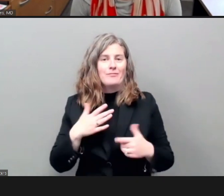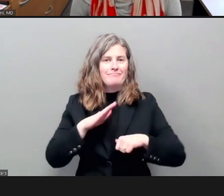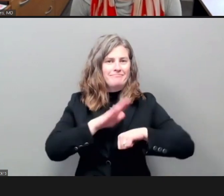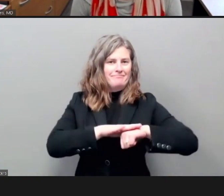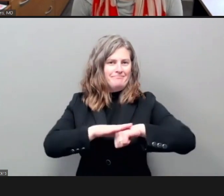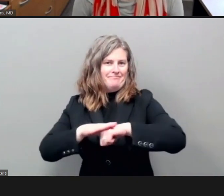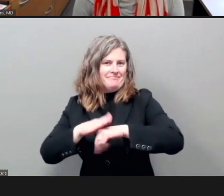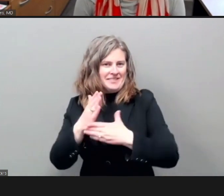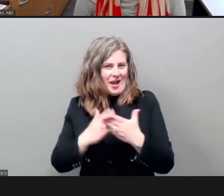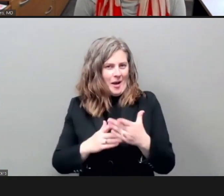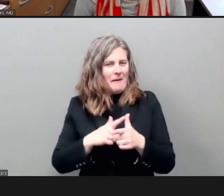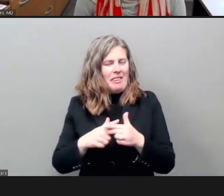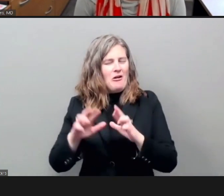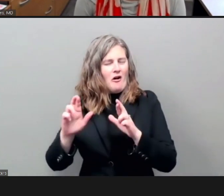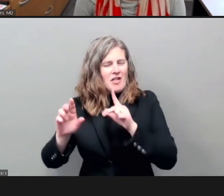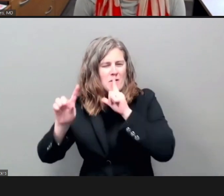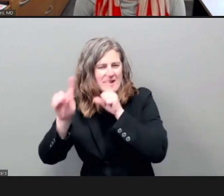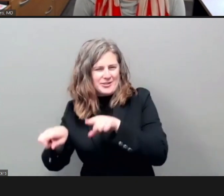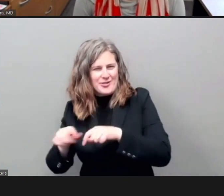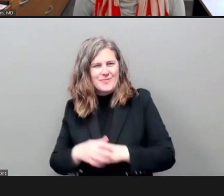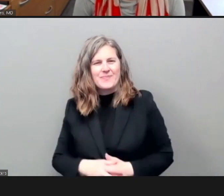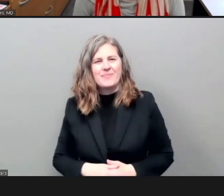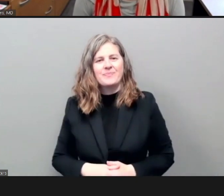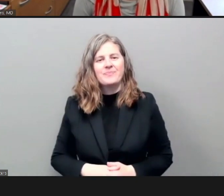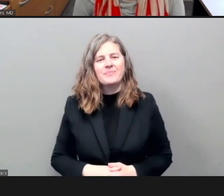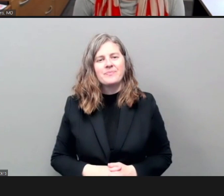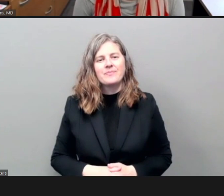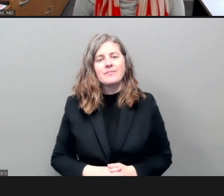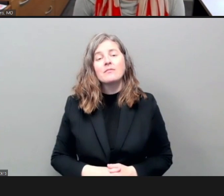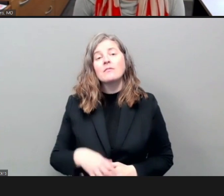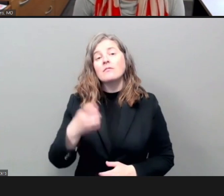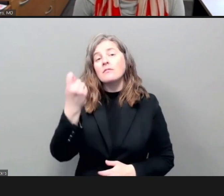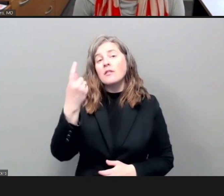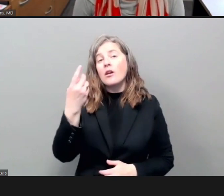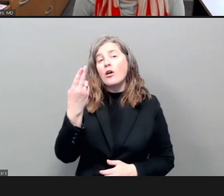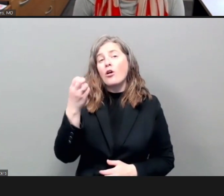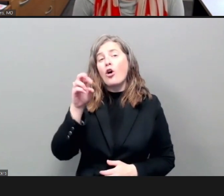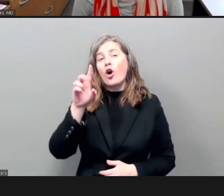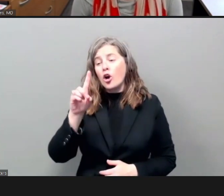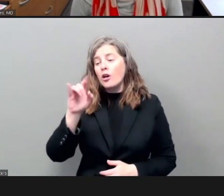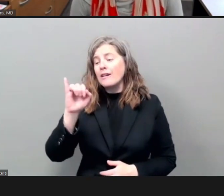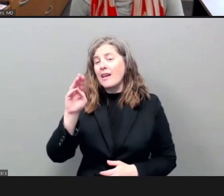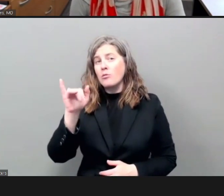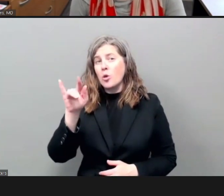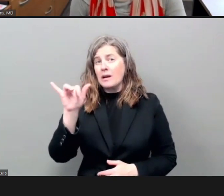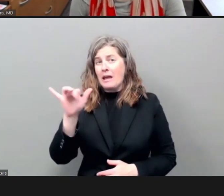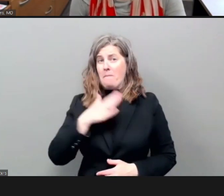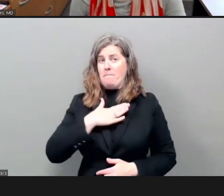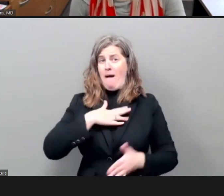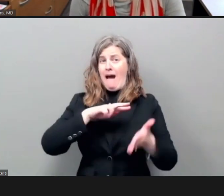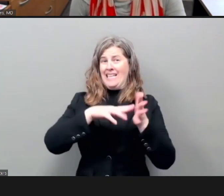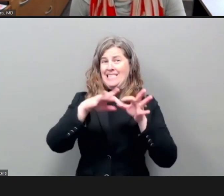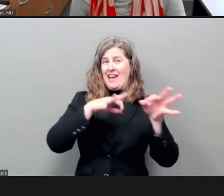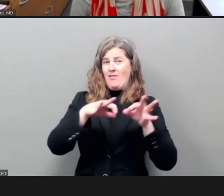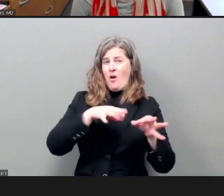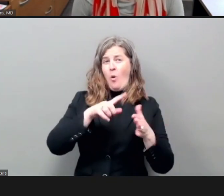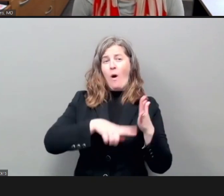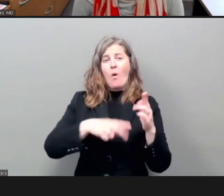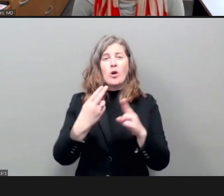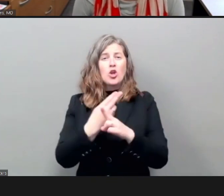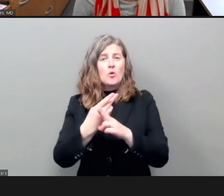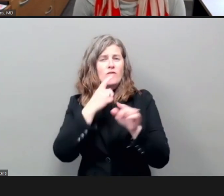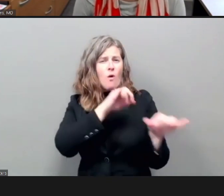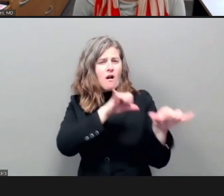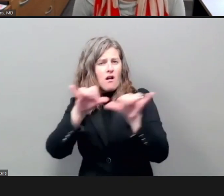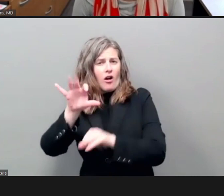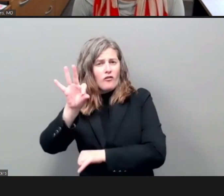and then hopefully get to answering your question. One is, herd immunity, the definition I'm going to use is similar to what we have for influenza.